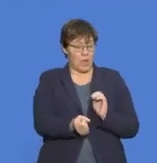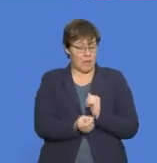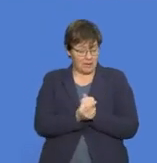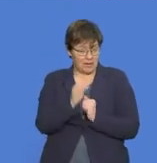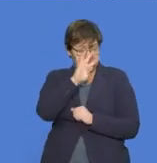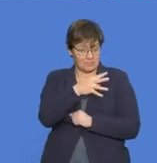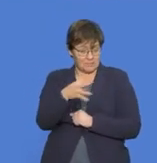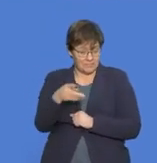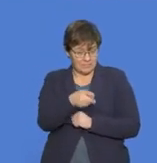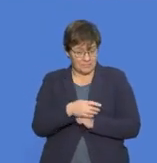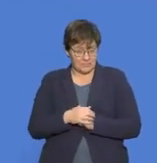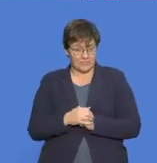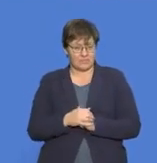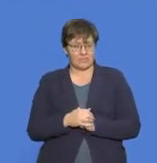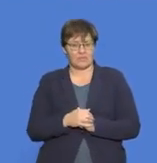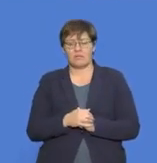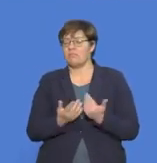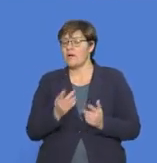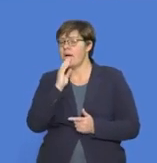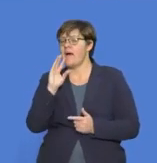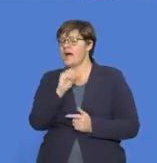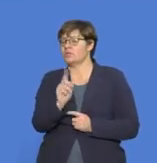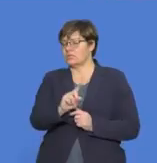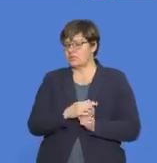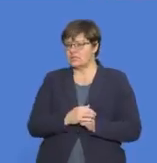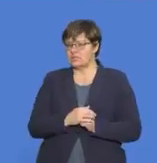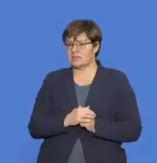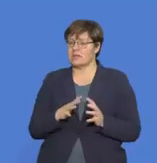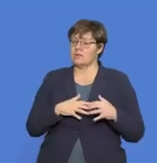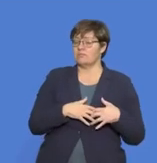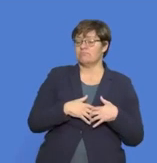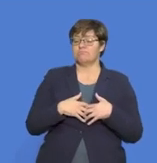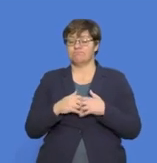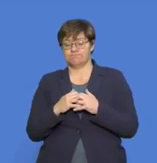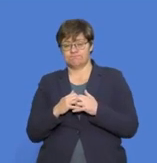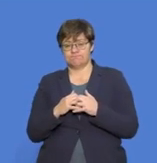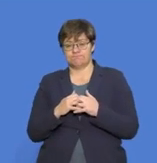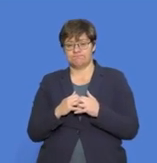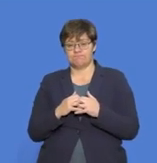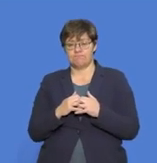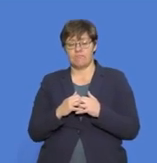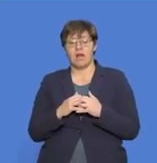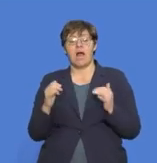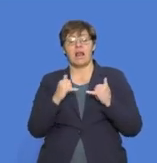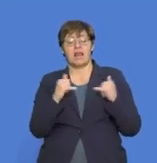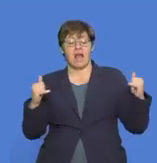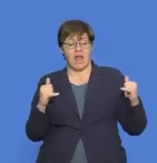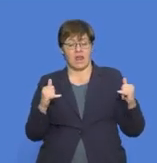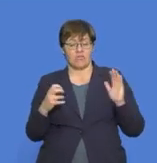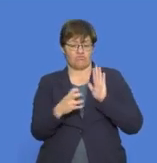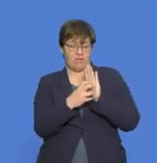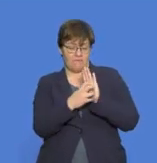in the table, it asks you to draw line graphs.